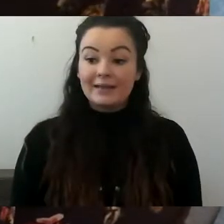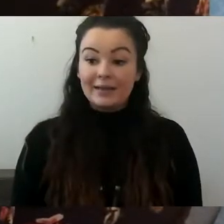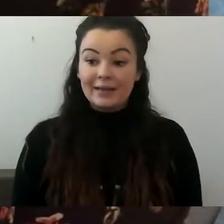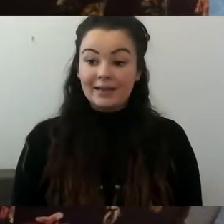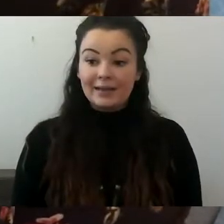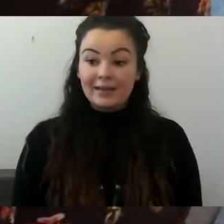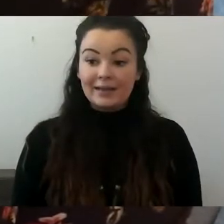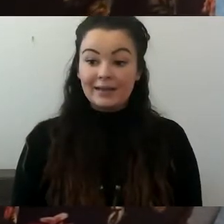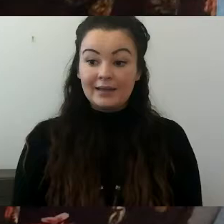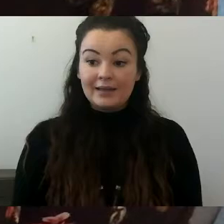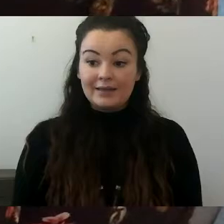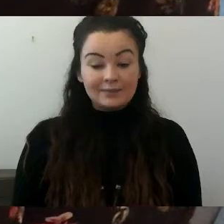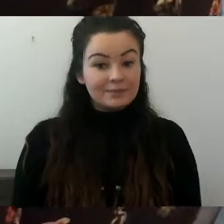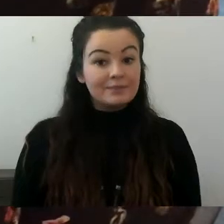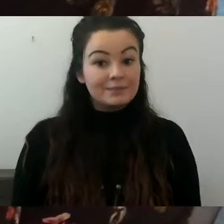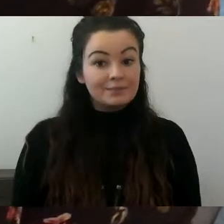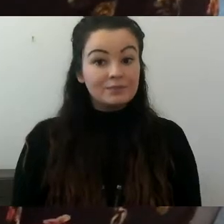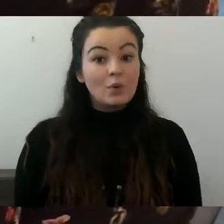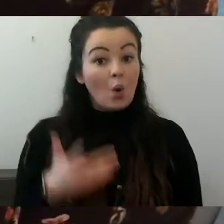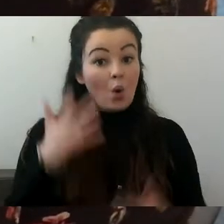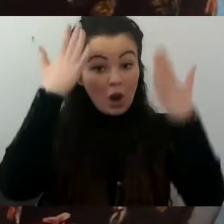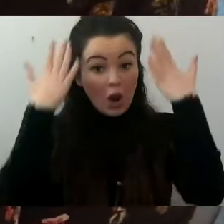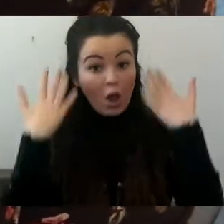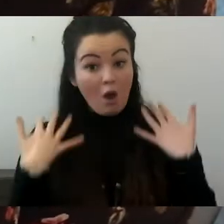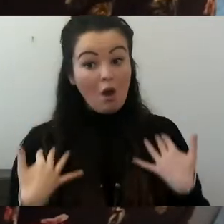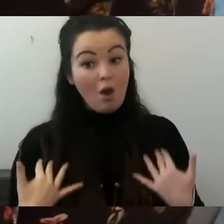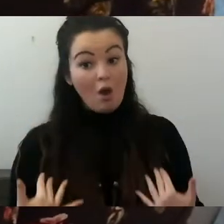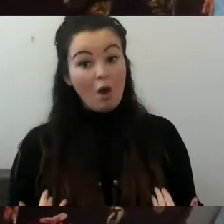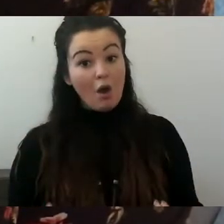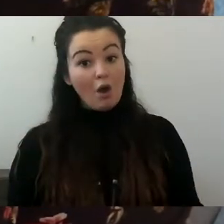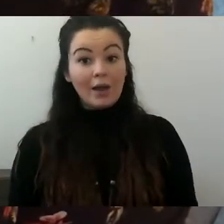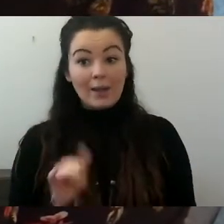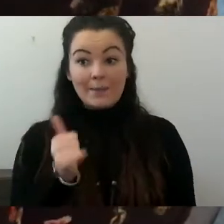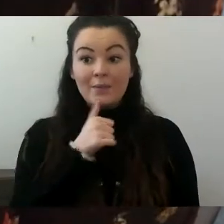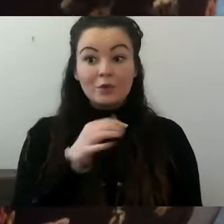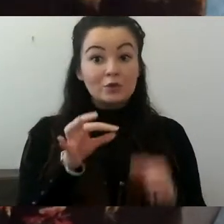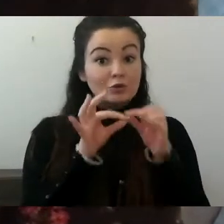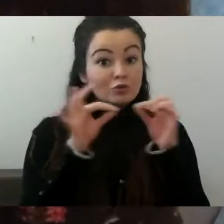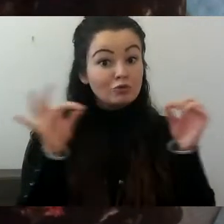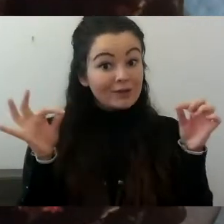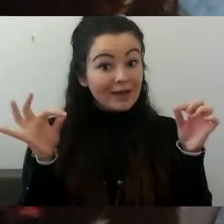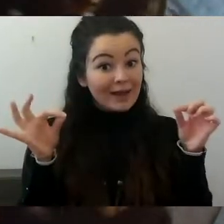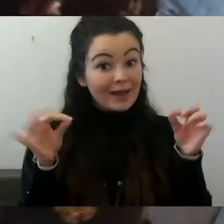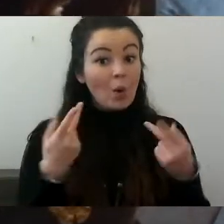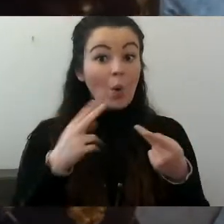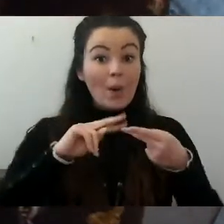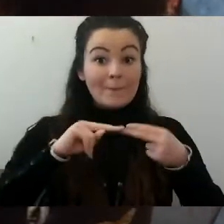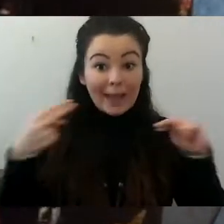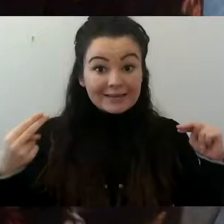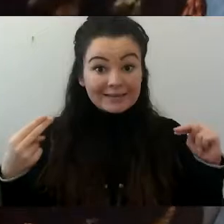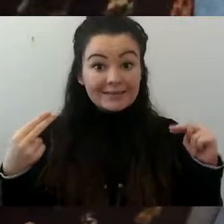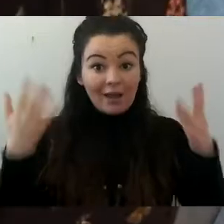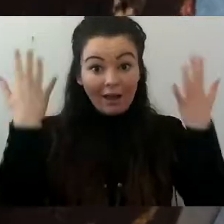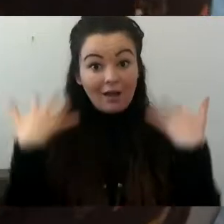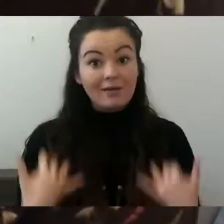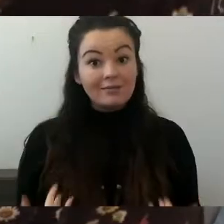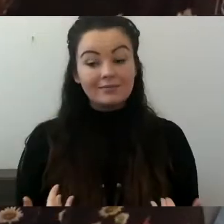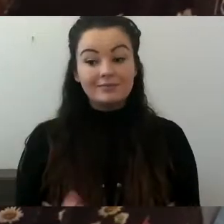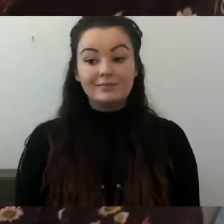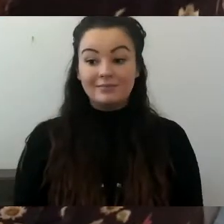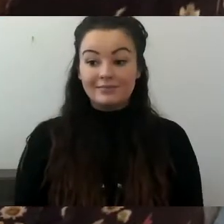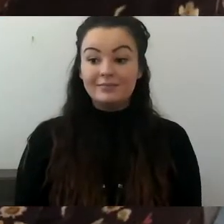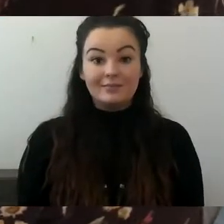short hair, you might want to use some lentils. Or if you've got long hair, if you've got some string or some